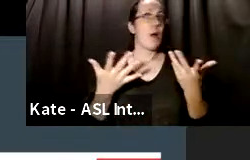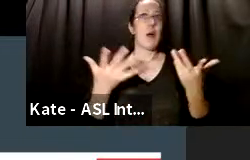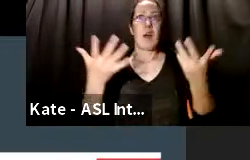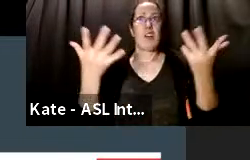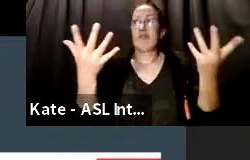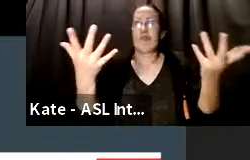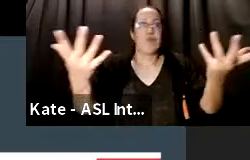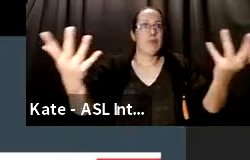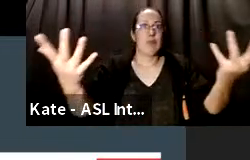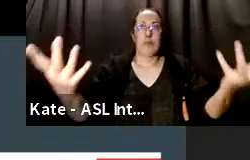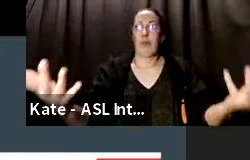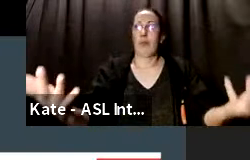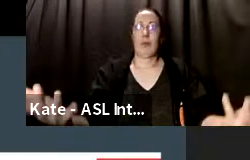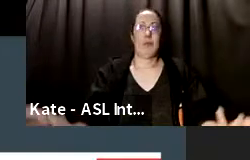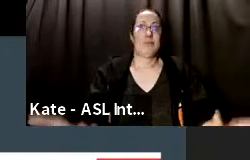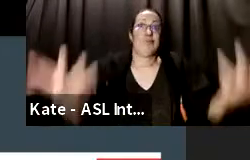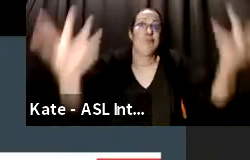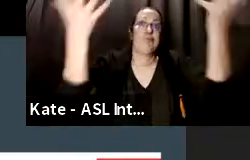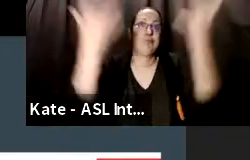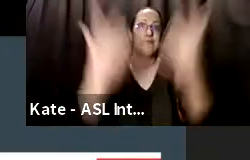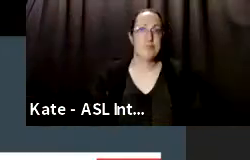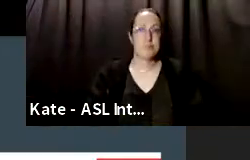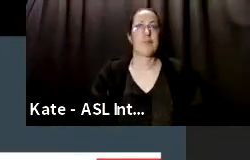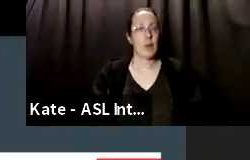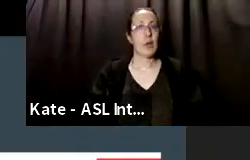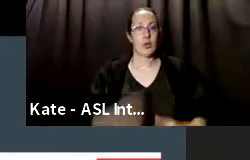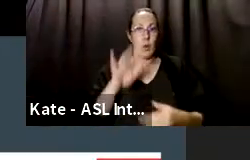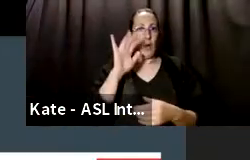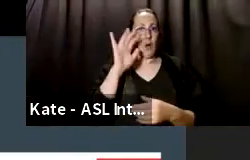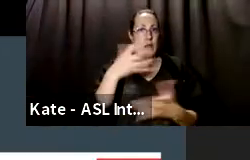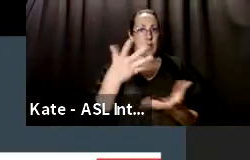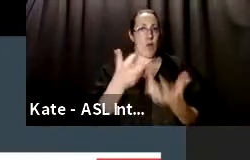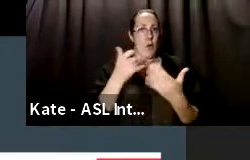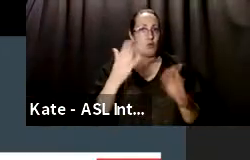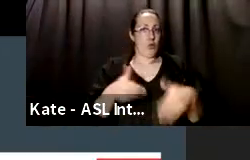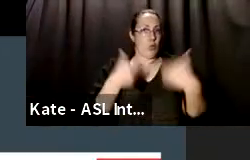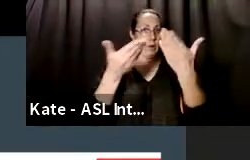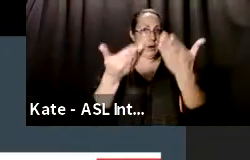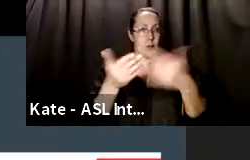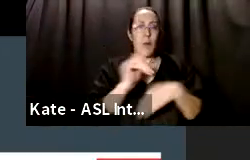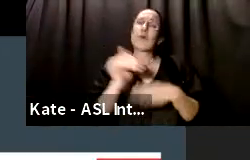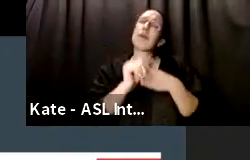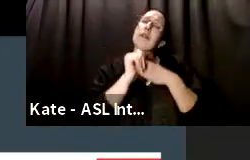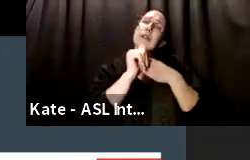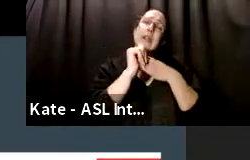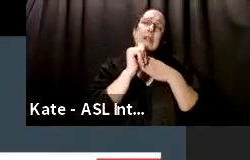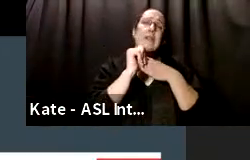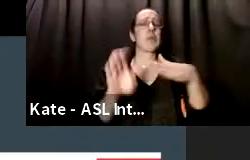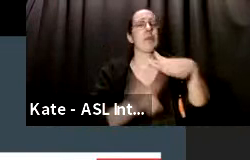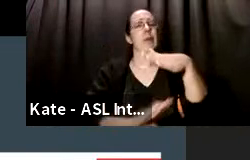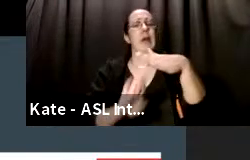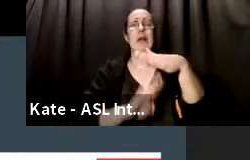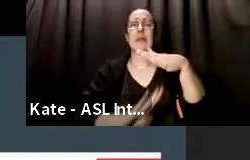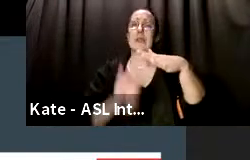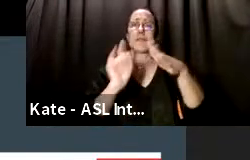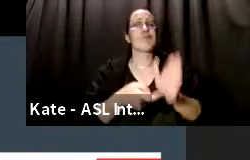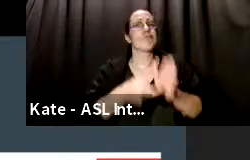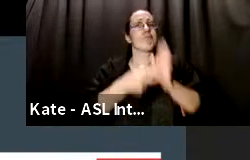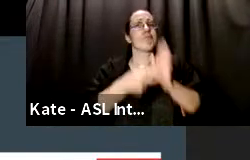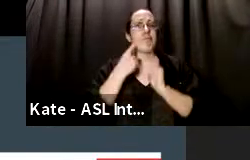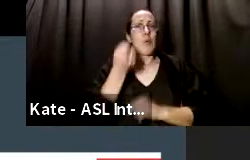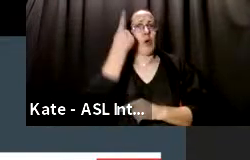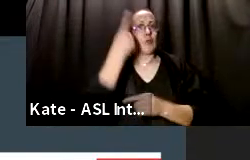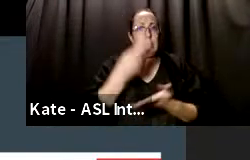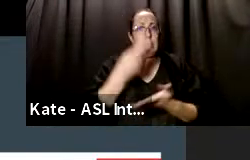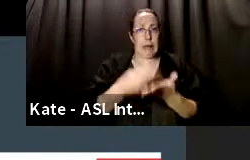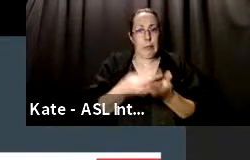and advocacy is a big point that they want to bring up. And then of course the leadership fundamentals that they need to understand the kind of intricacies of the